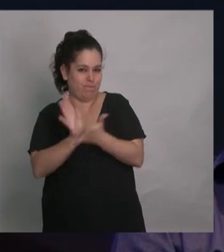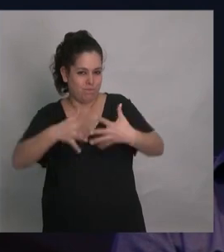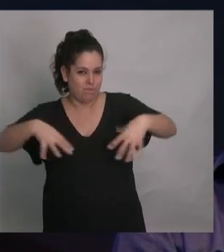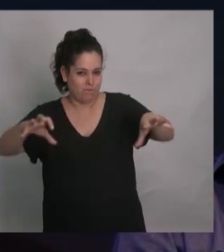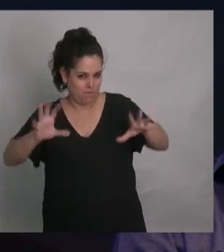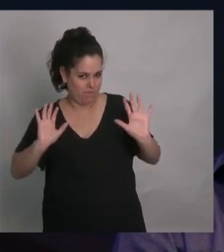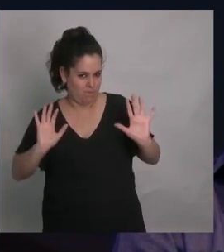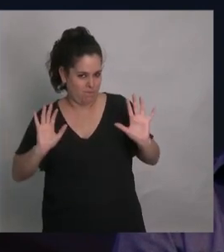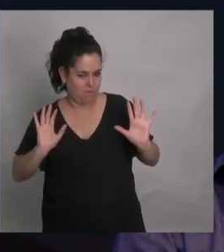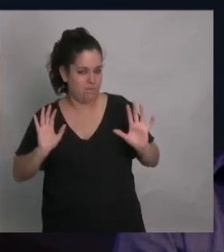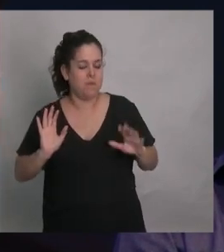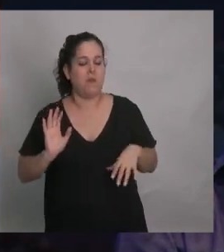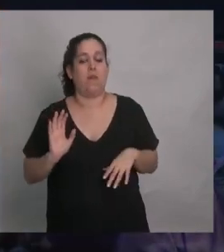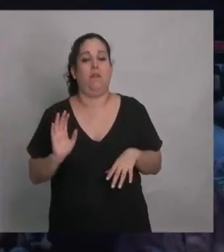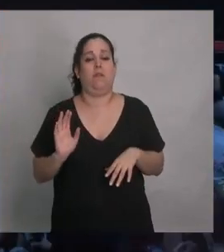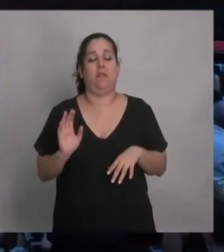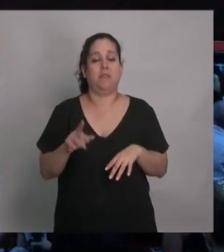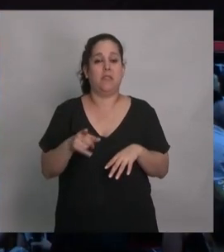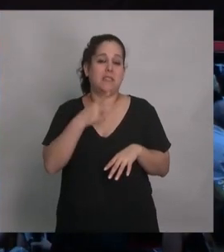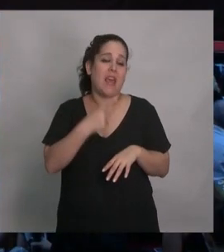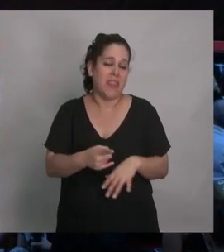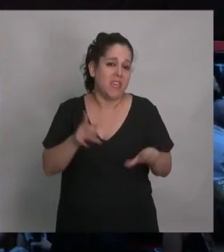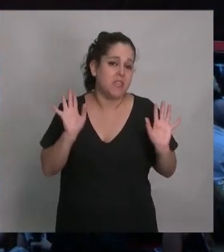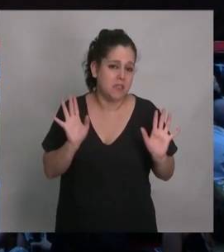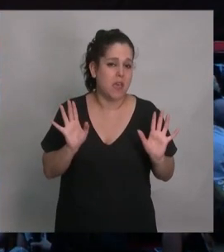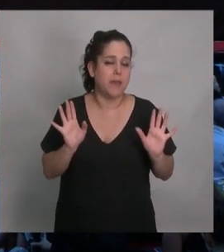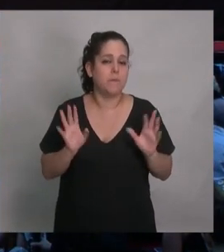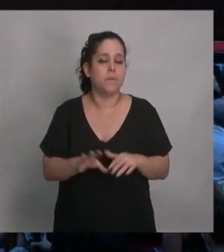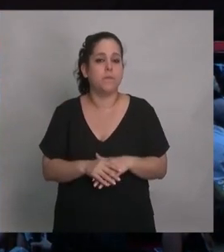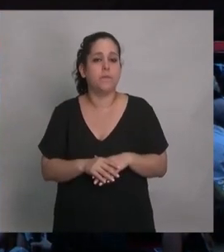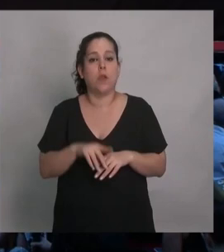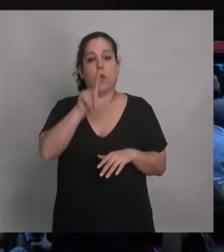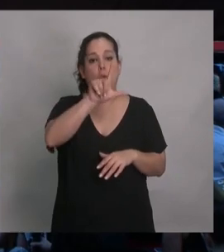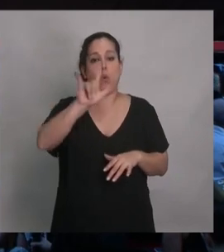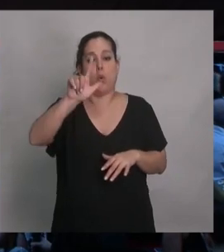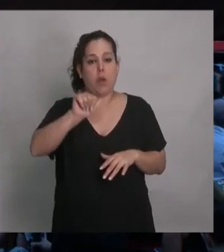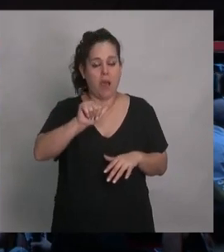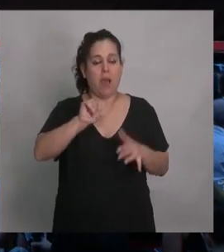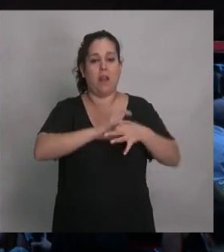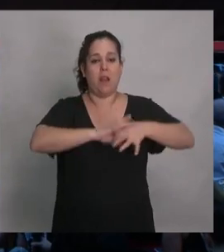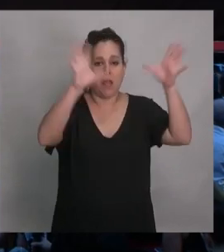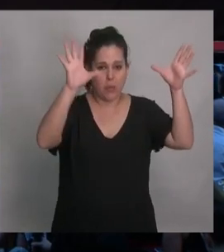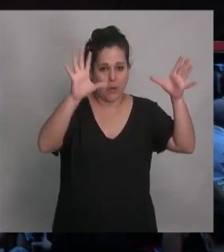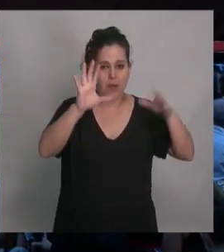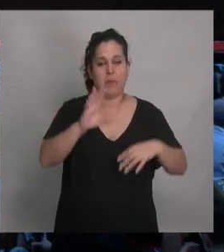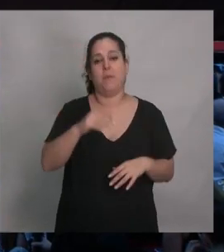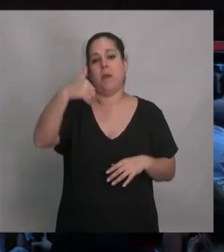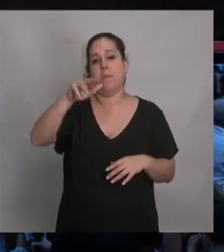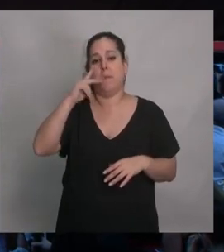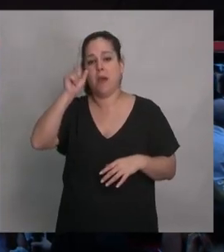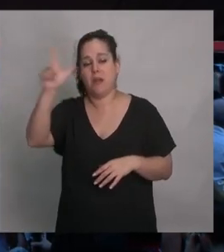Our language in common is called Lula-Livre, Mariel-Vive, Aborto-Livre and Gratuito.